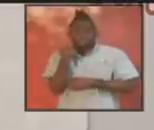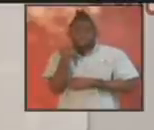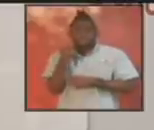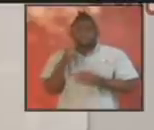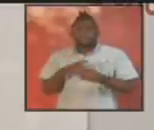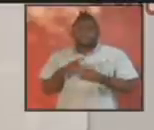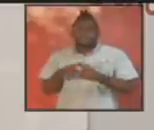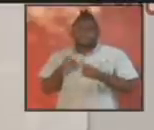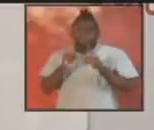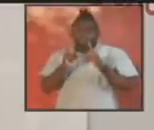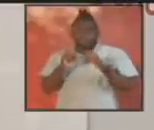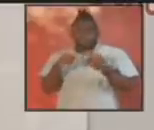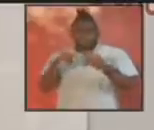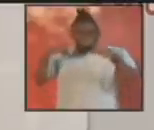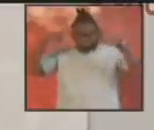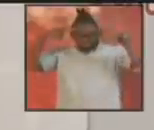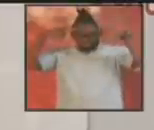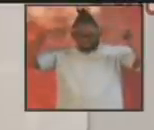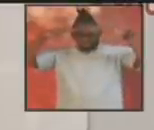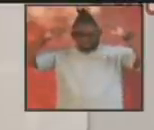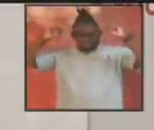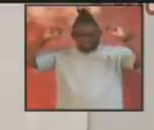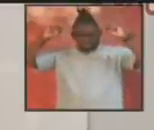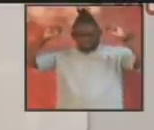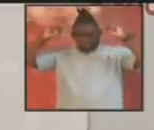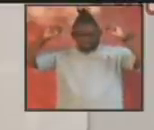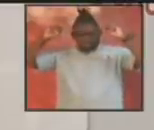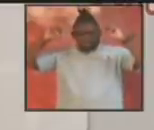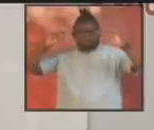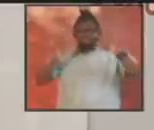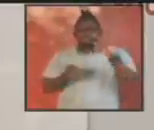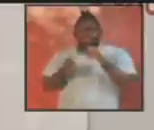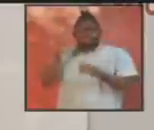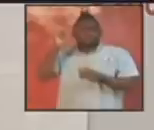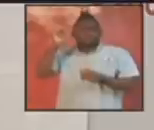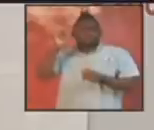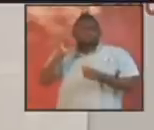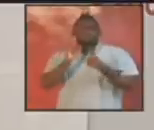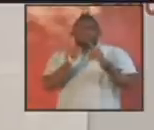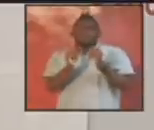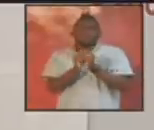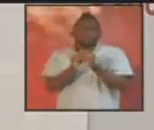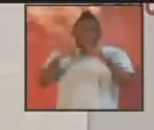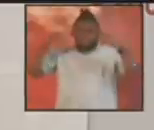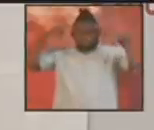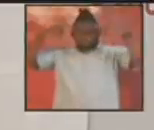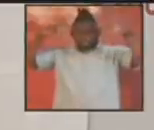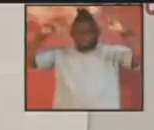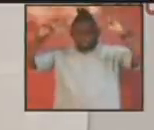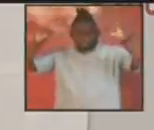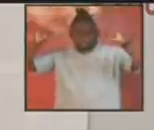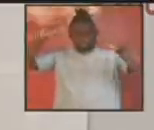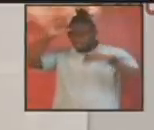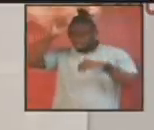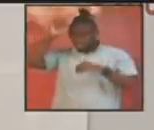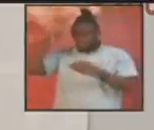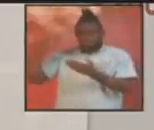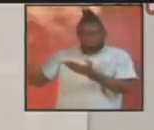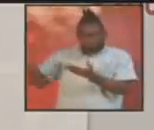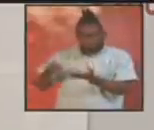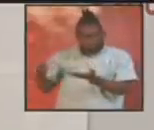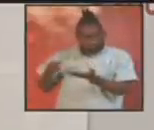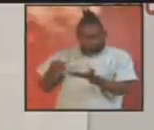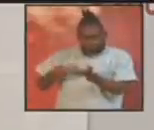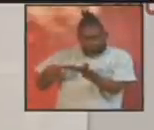Trinidad and Tobago has corresponded with the Prime Minister of India, all with regard to our efforts